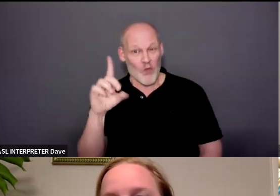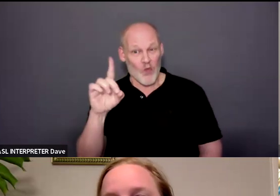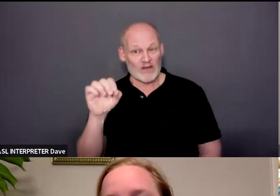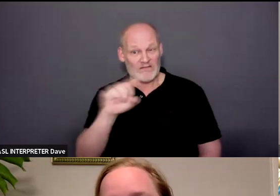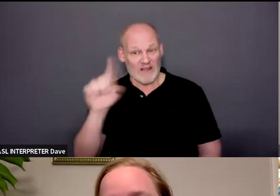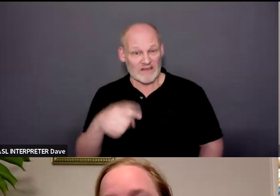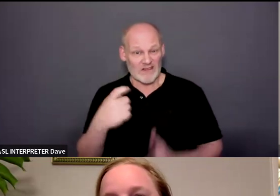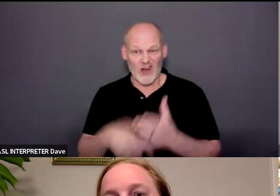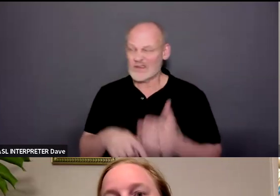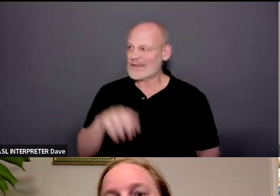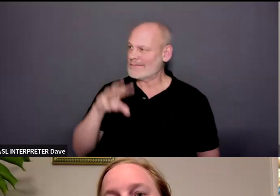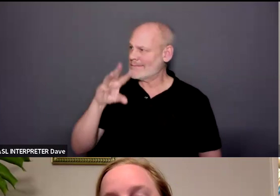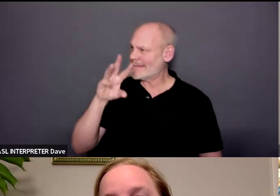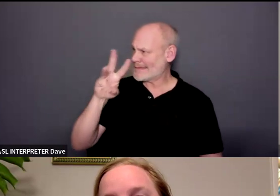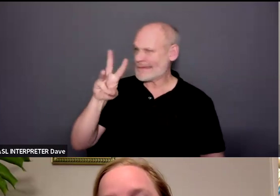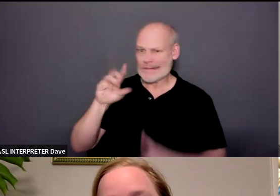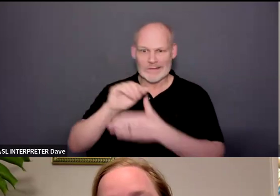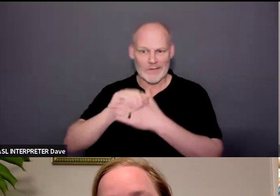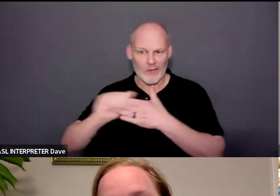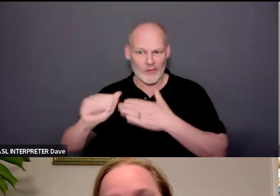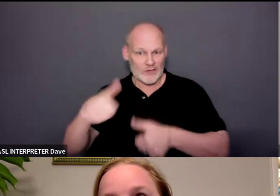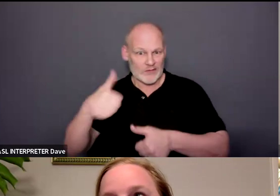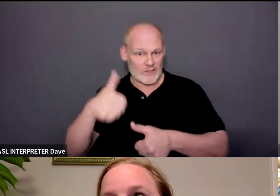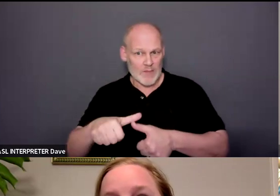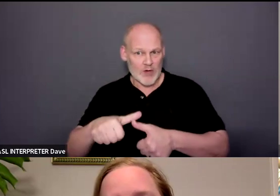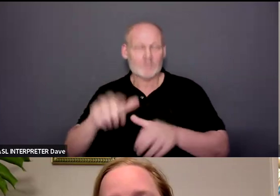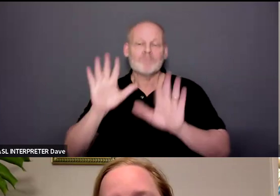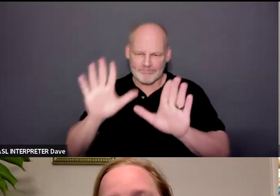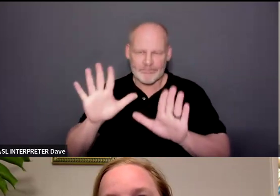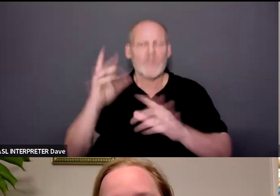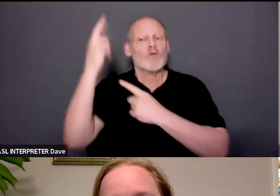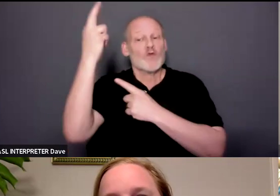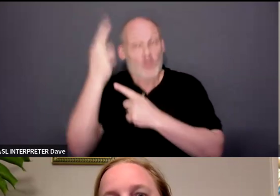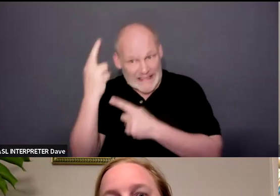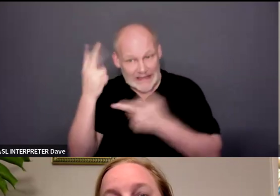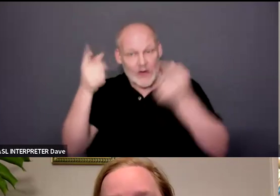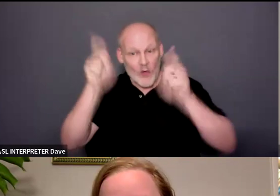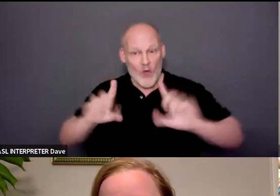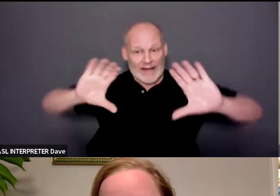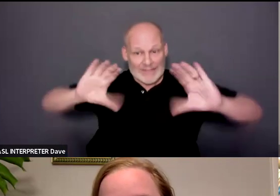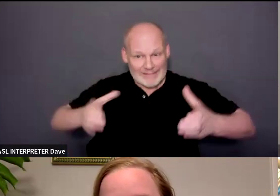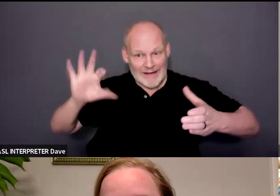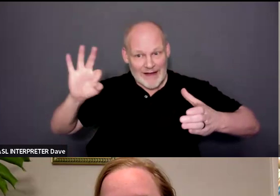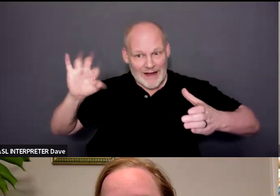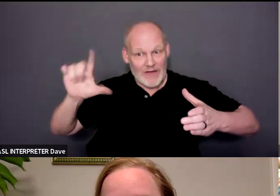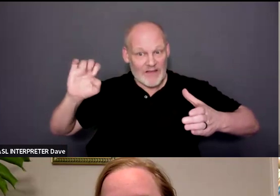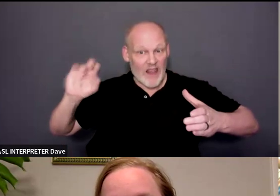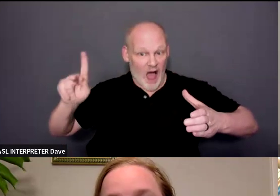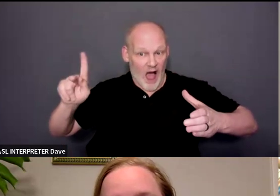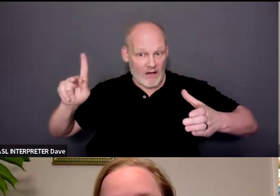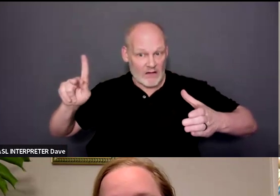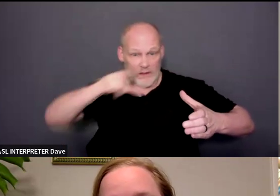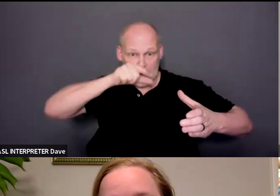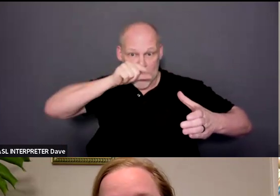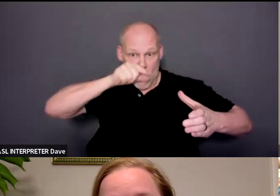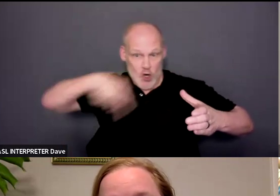places. It's because when a herd, or when a flock, sorry, birds, when a flock